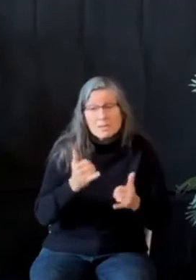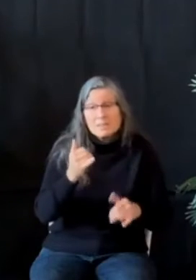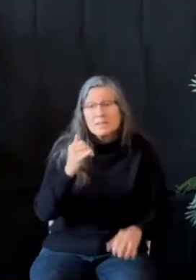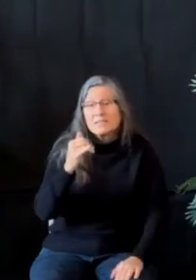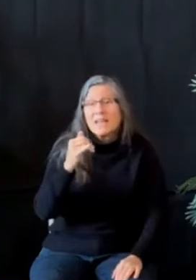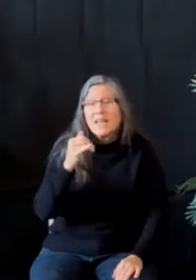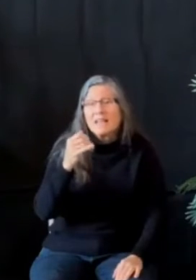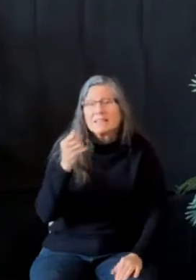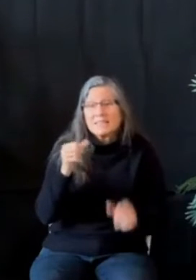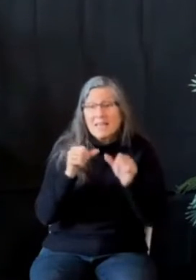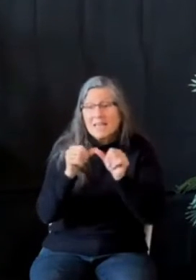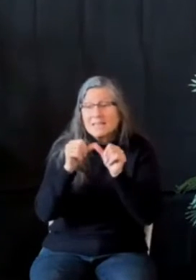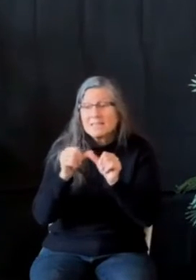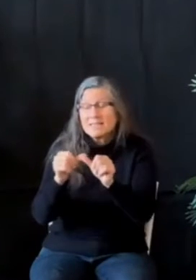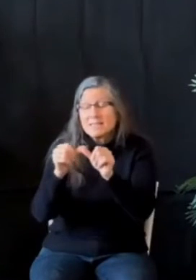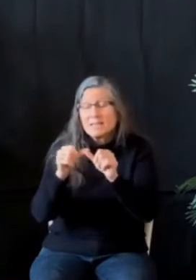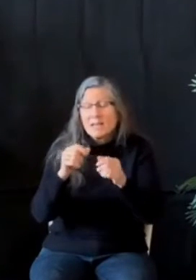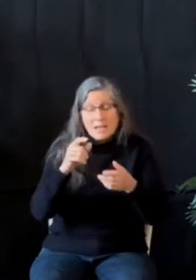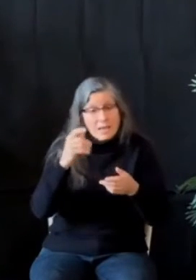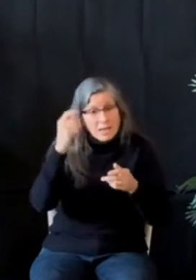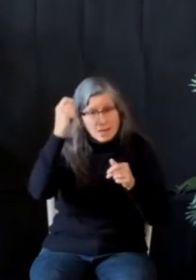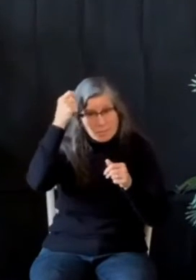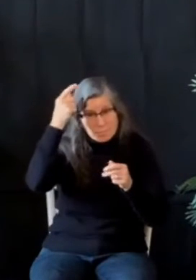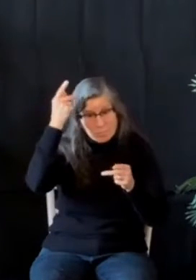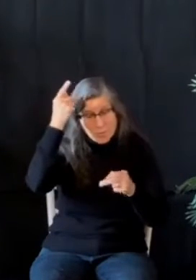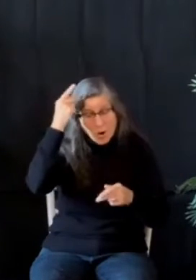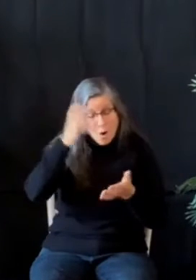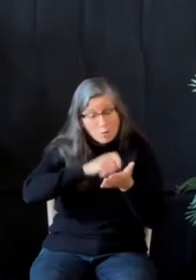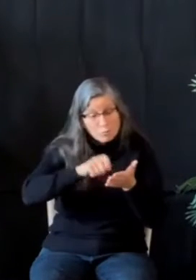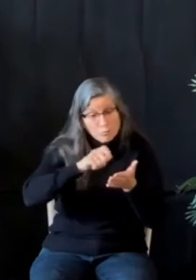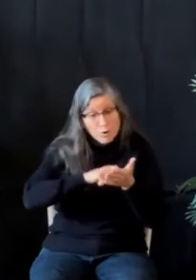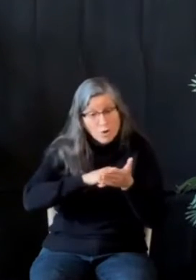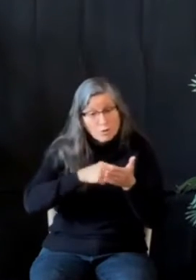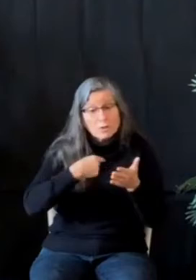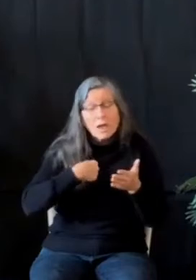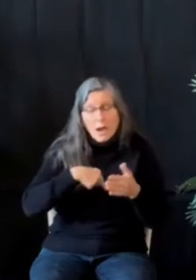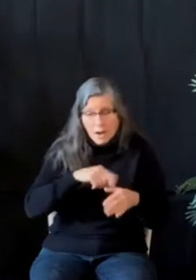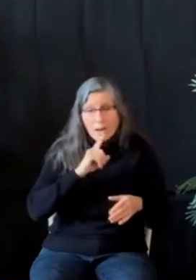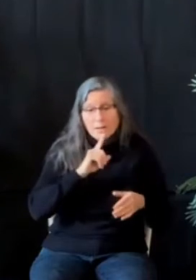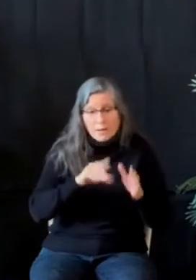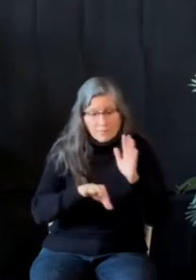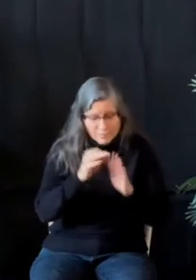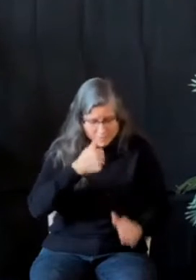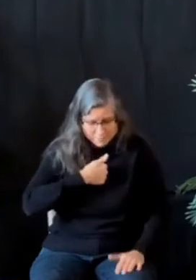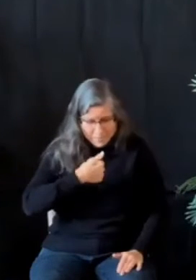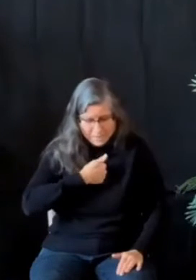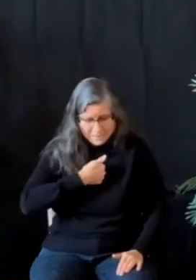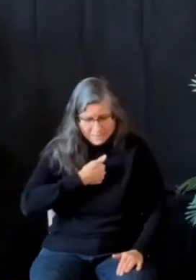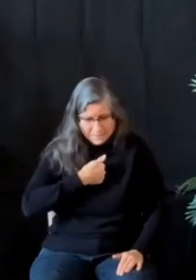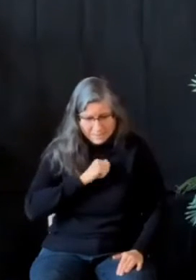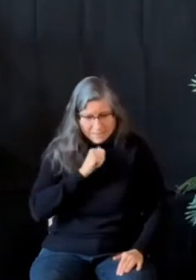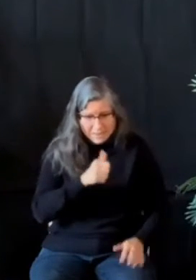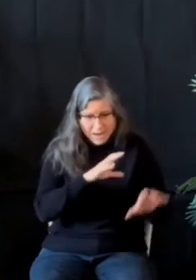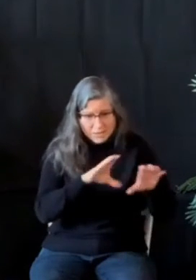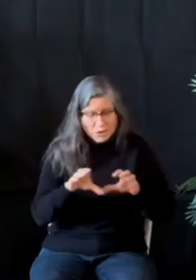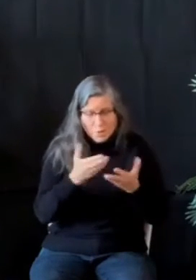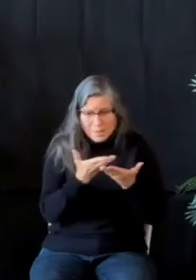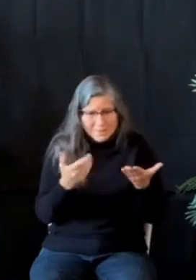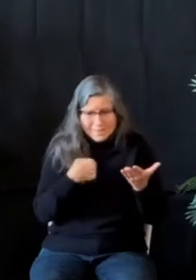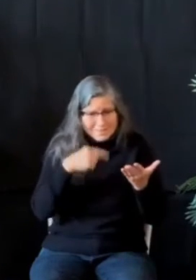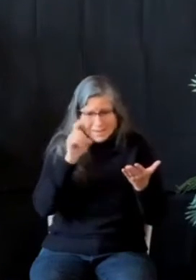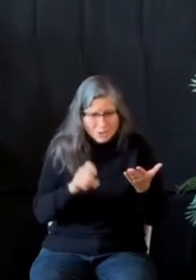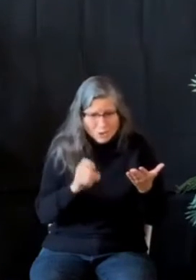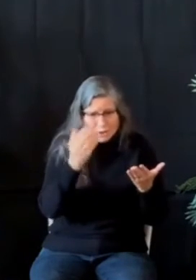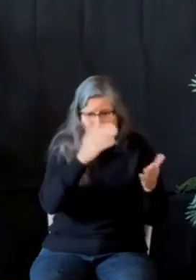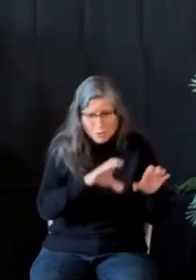he wrote this right then in his life. He said, "I am finding myself not doing the things that I know